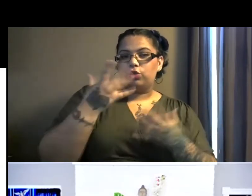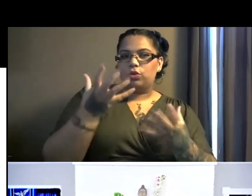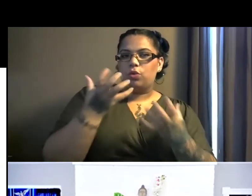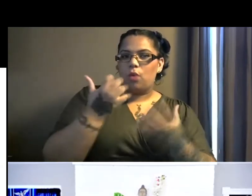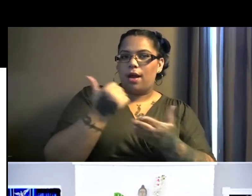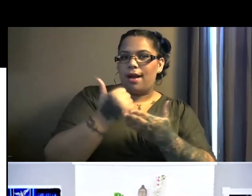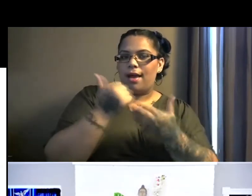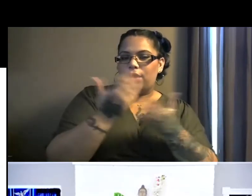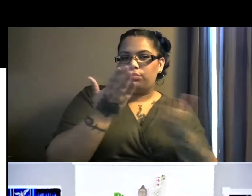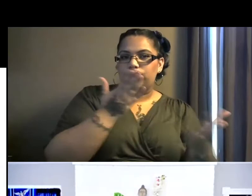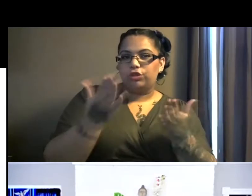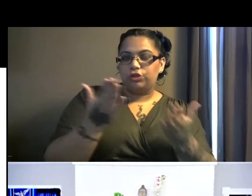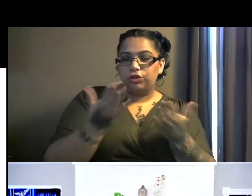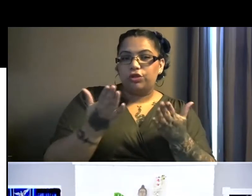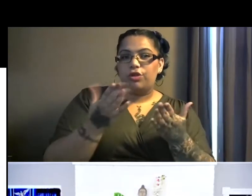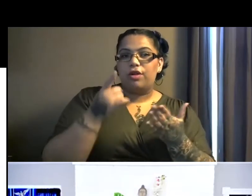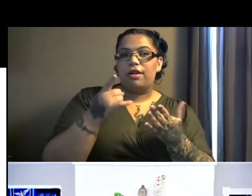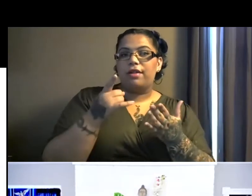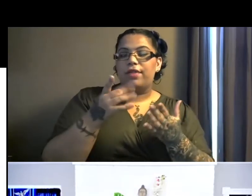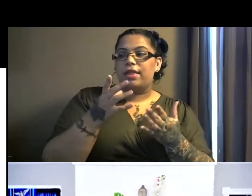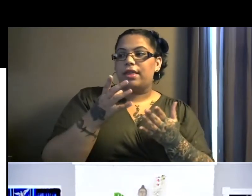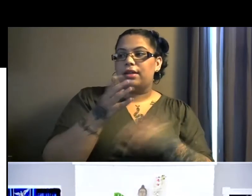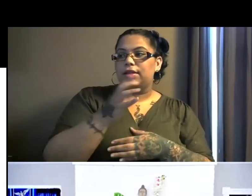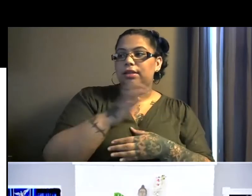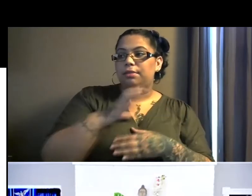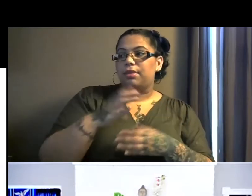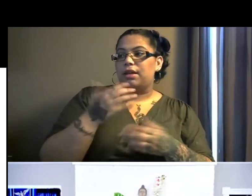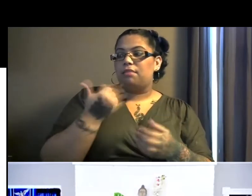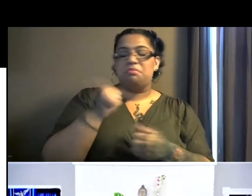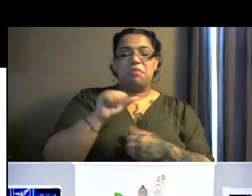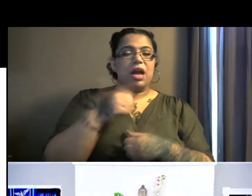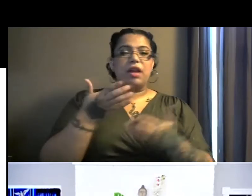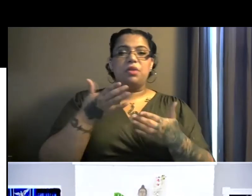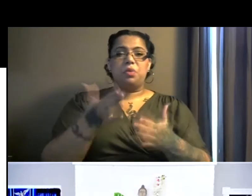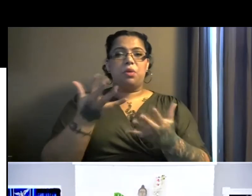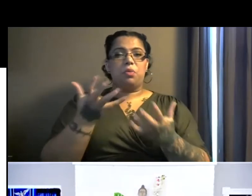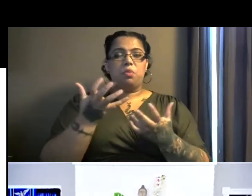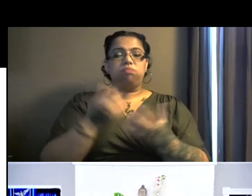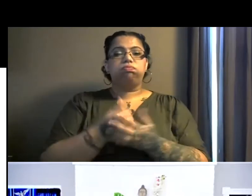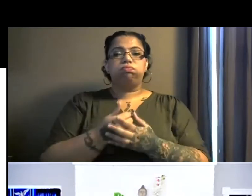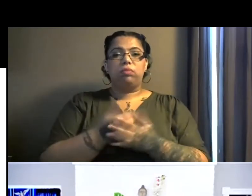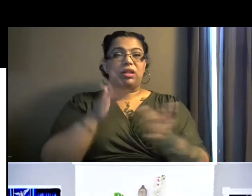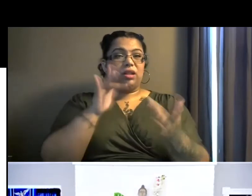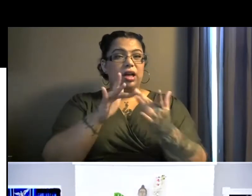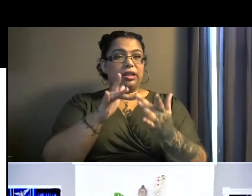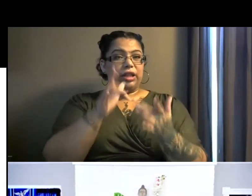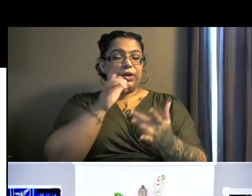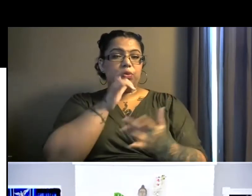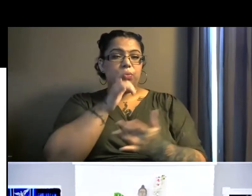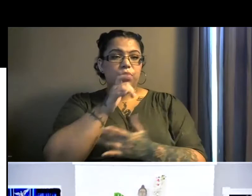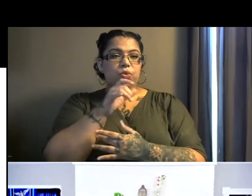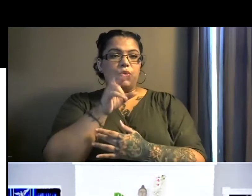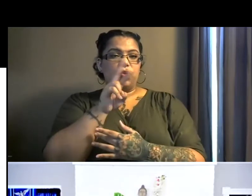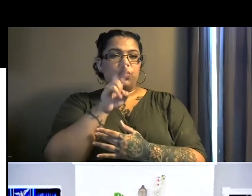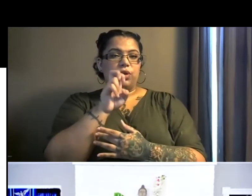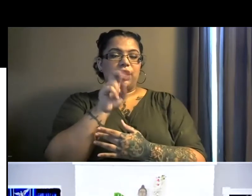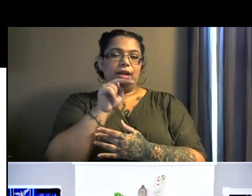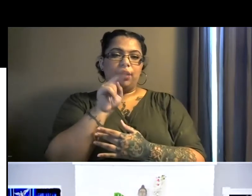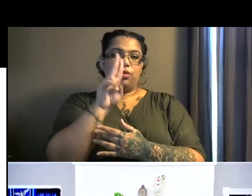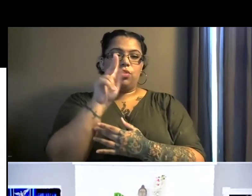fundraising committee in any way possible, contact the chair, Rainica